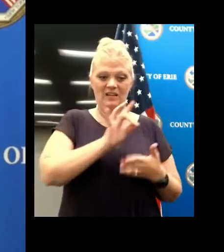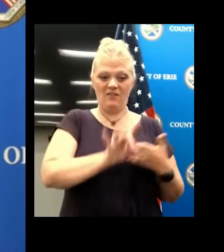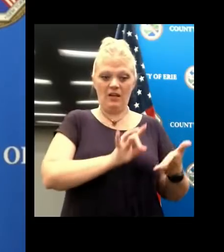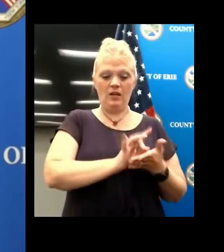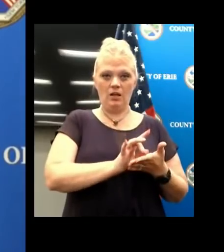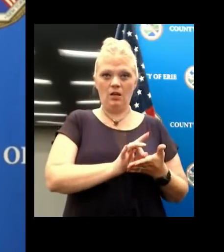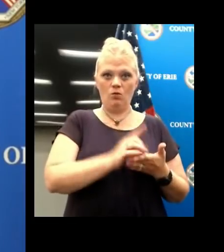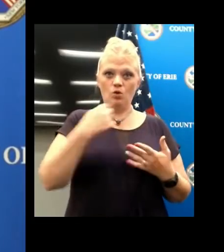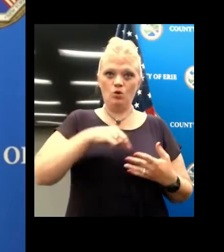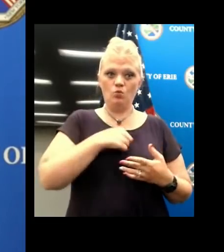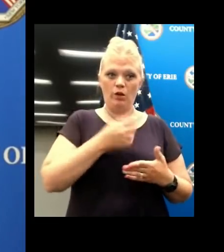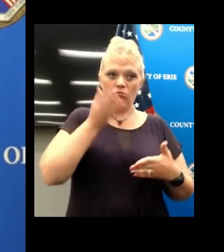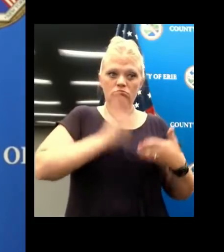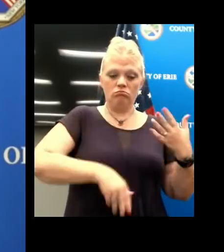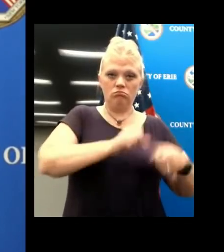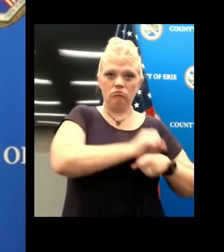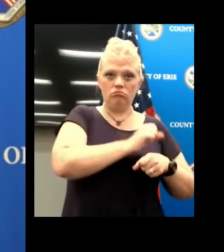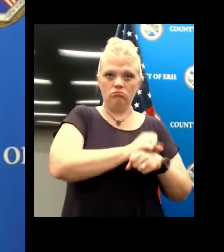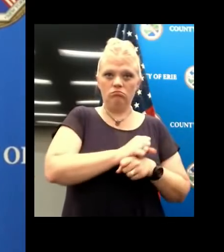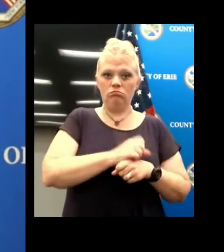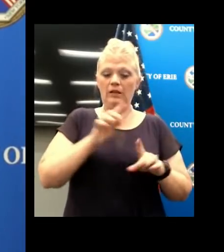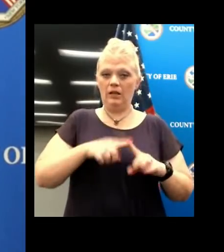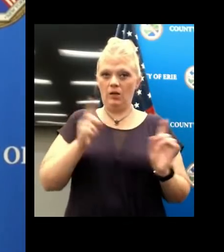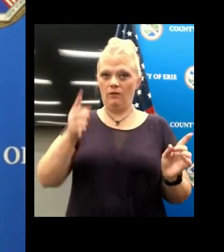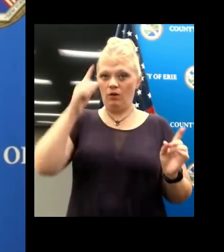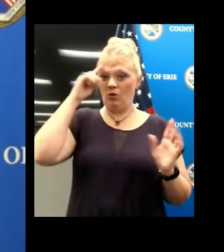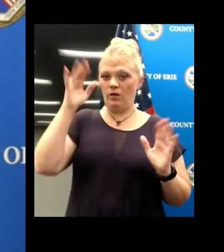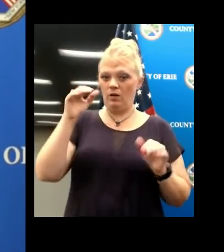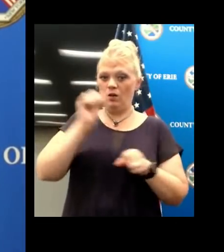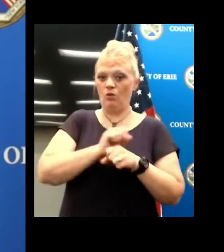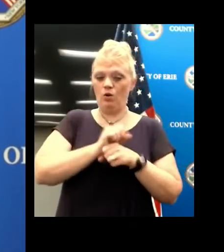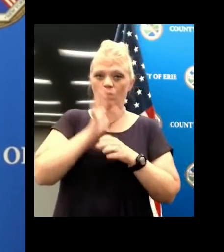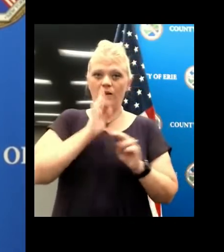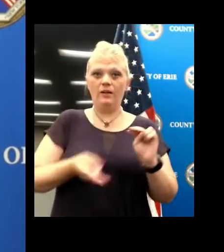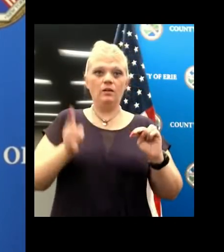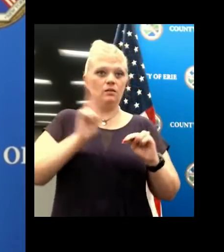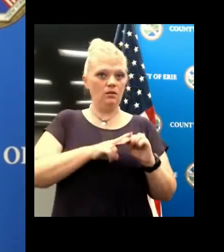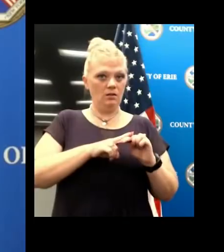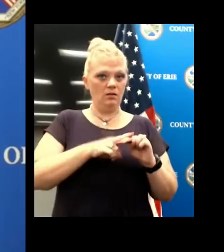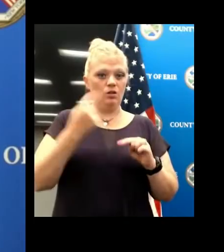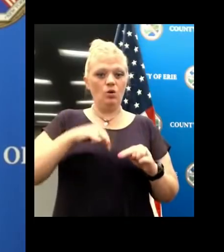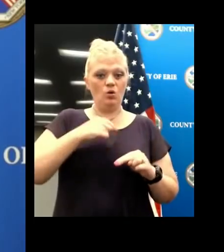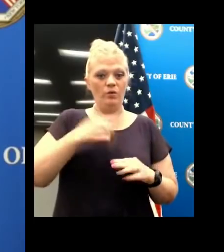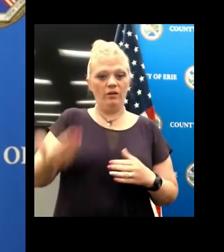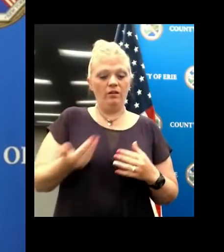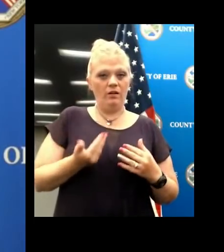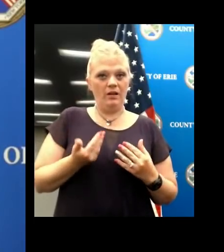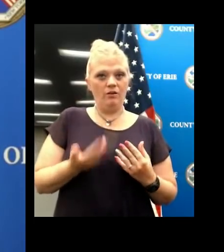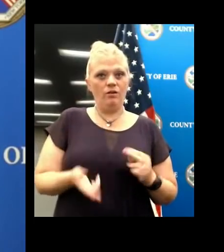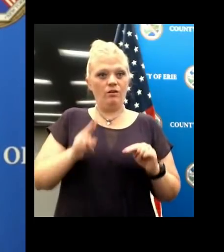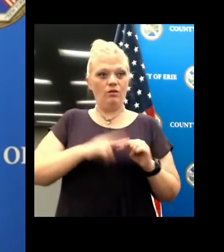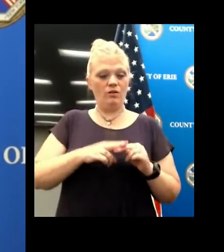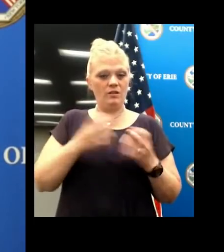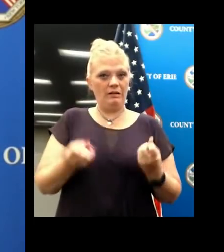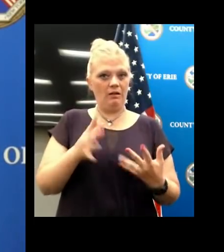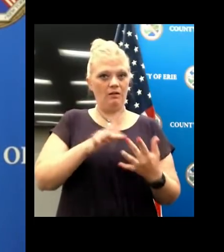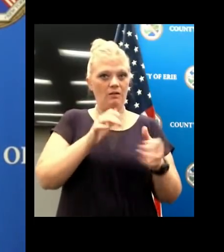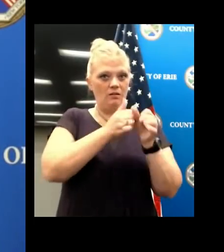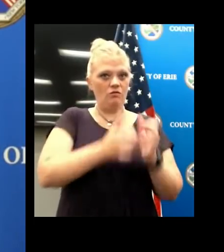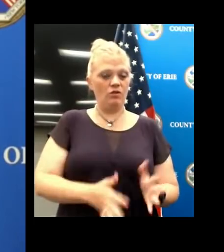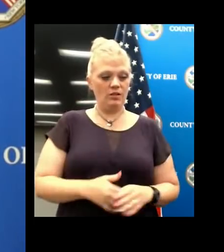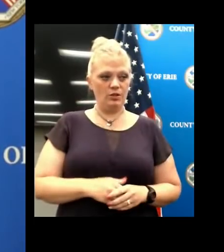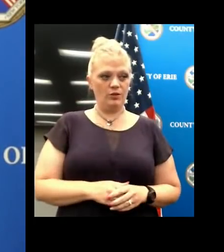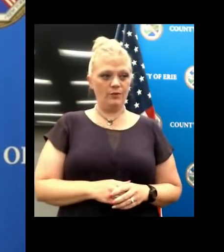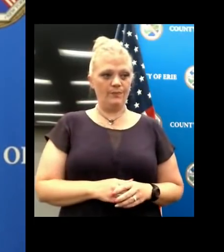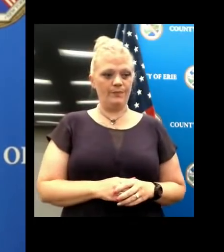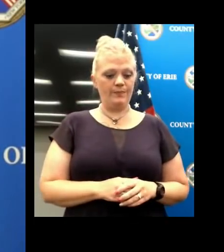getting through that work. However, we anticipate that the work will expand, so we are expanding the number of contact tracers. And